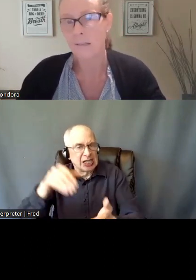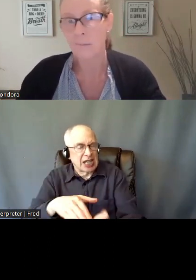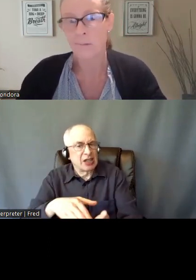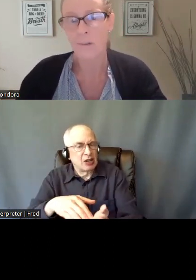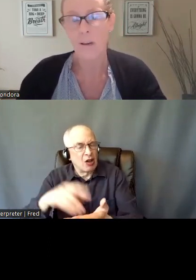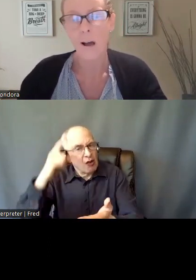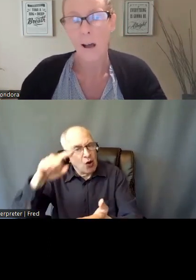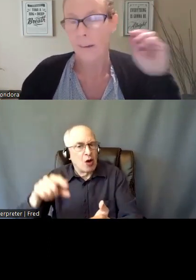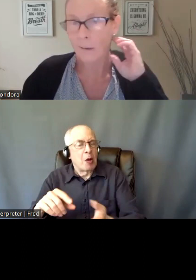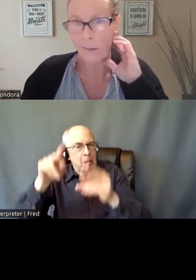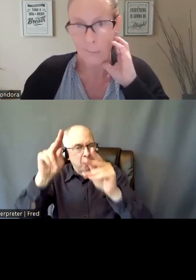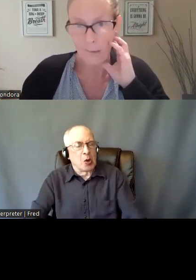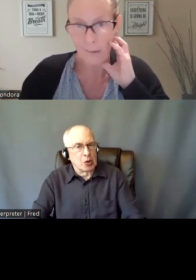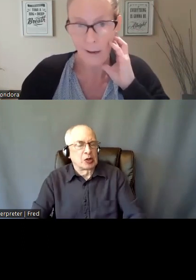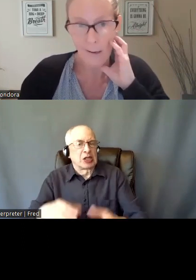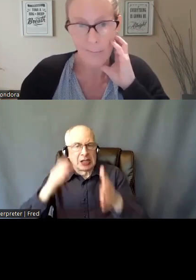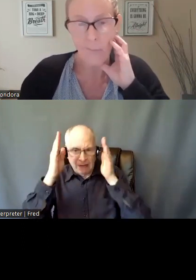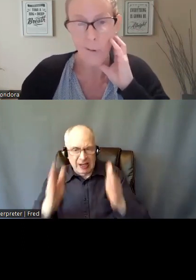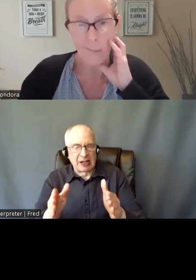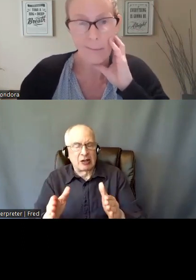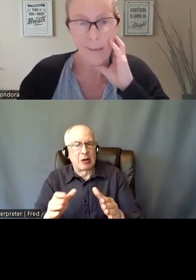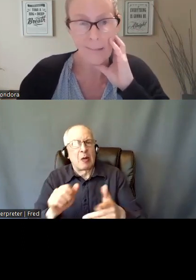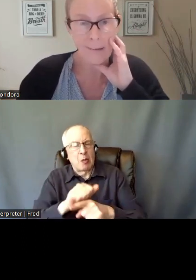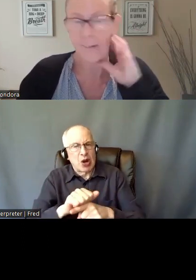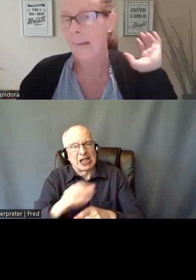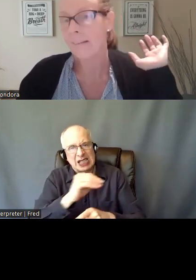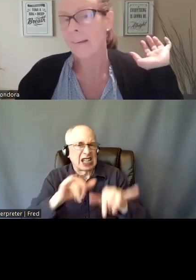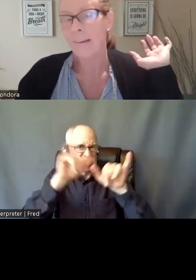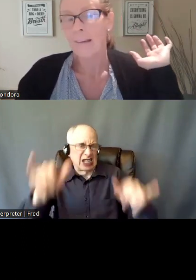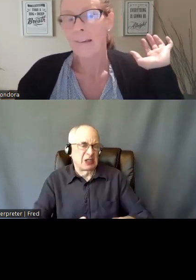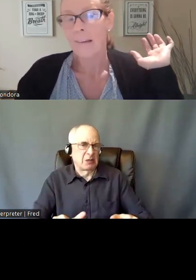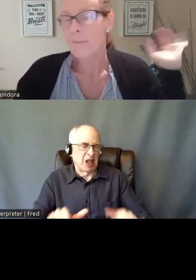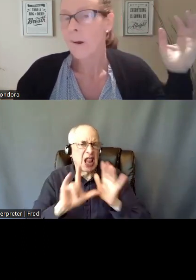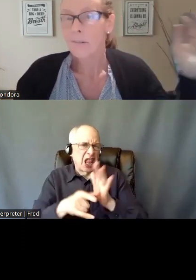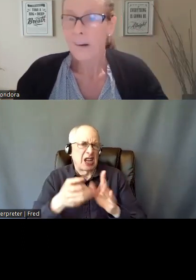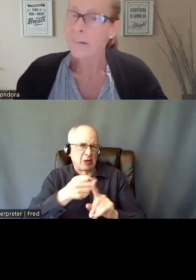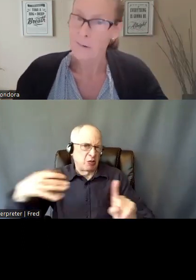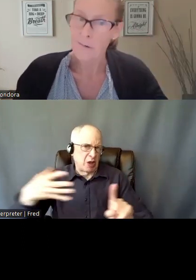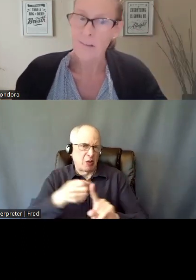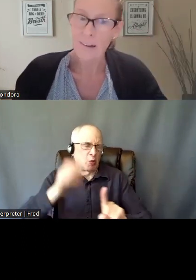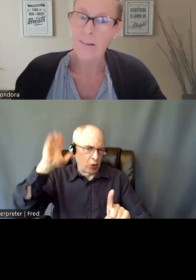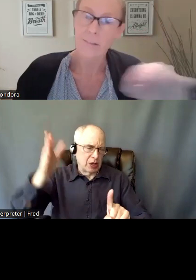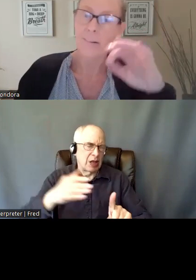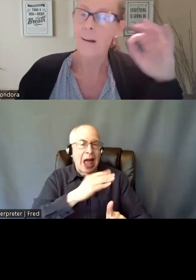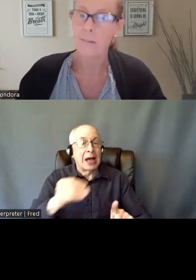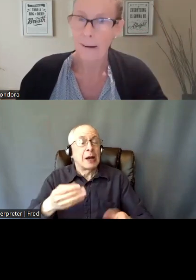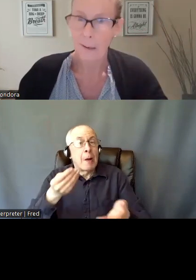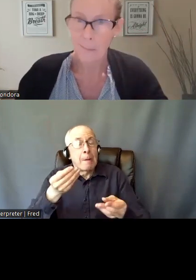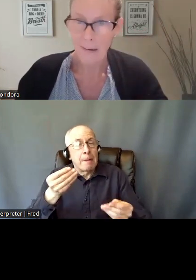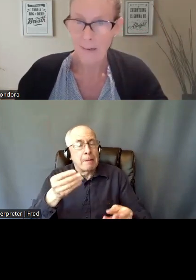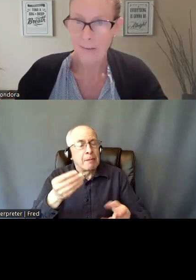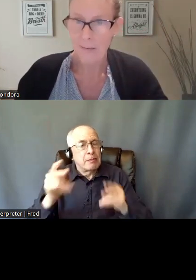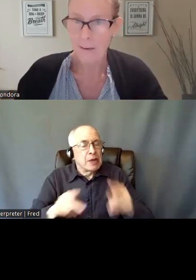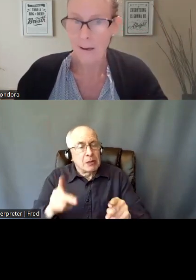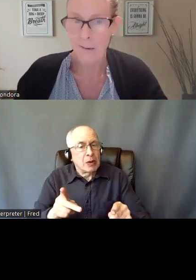and Systems. I'll tell you a little bit more about that later. And even our funders and our different